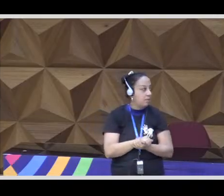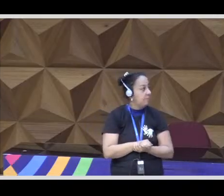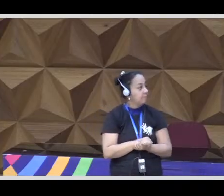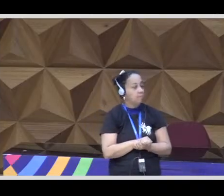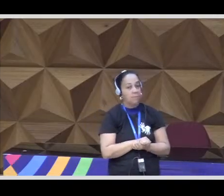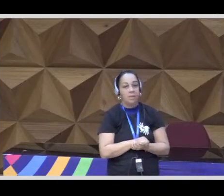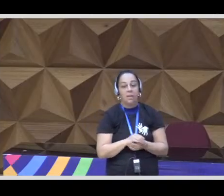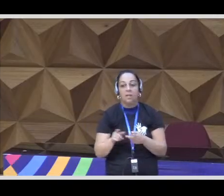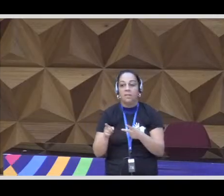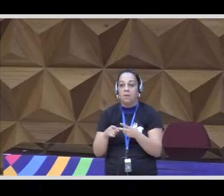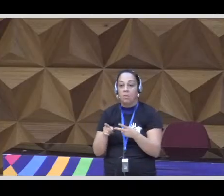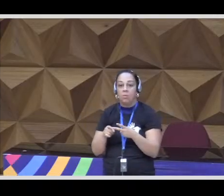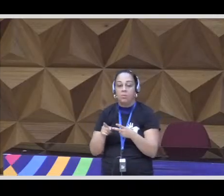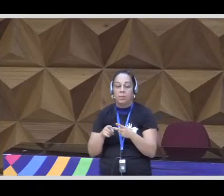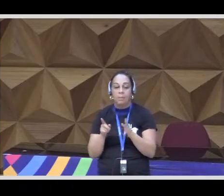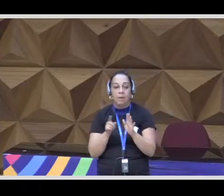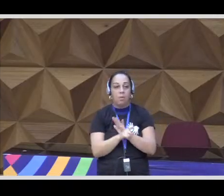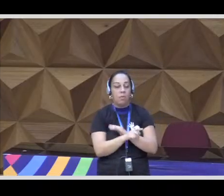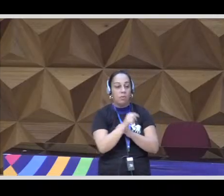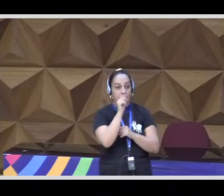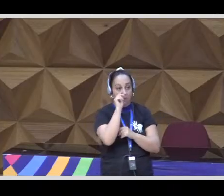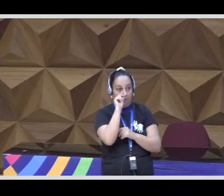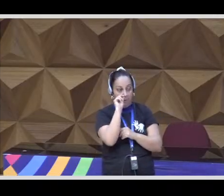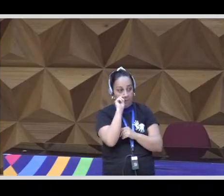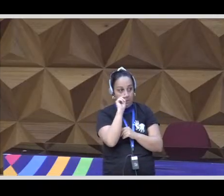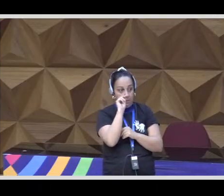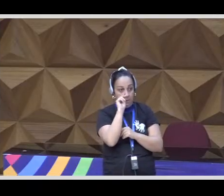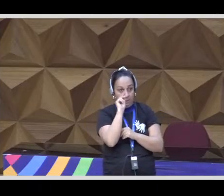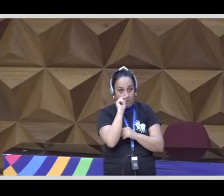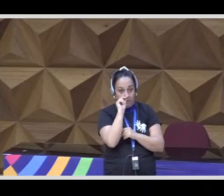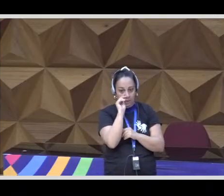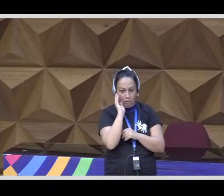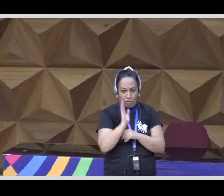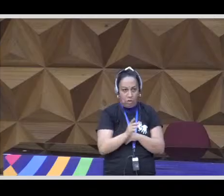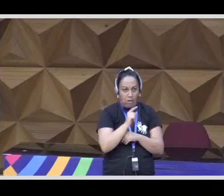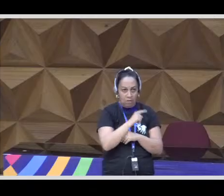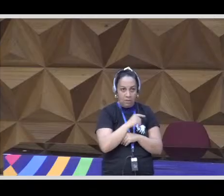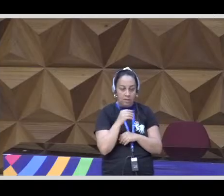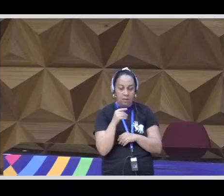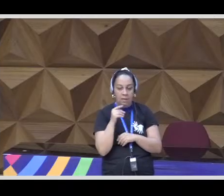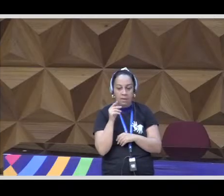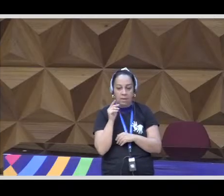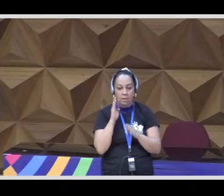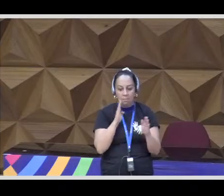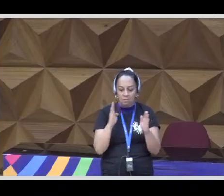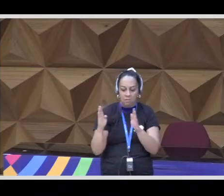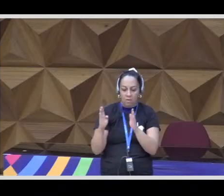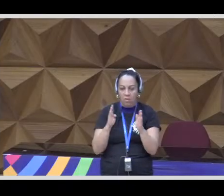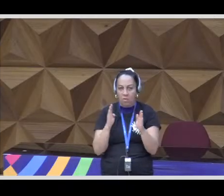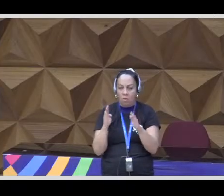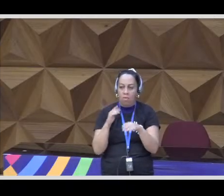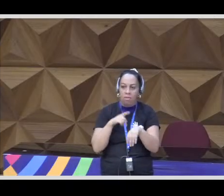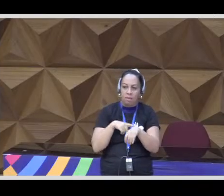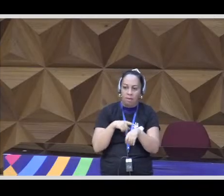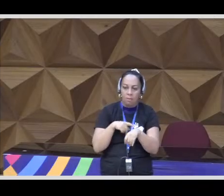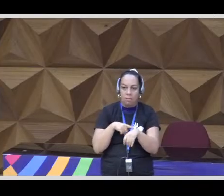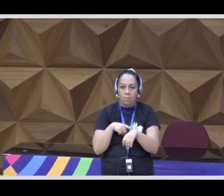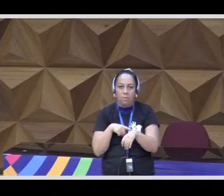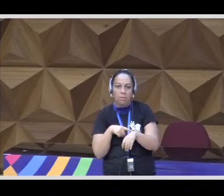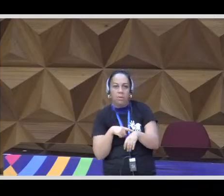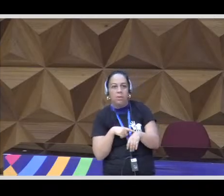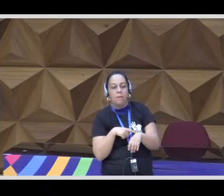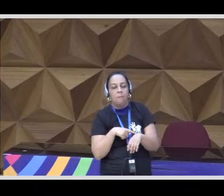if you ever measure the amount of time that people can reduce of the amount of time that they could use the